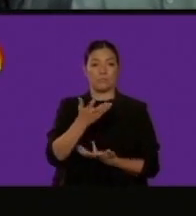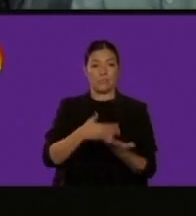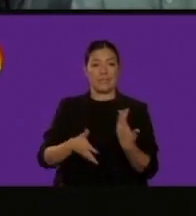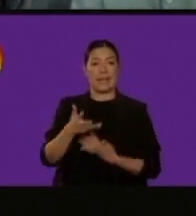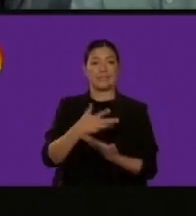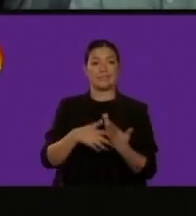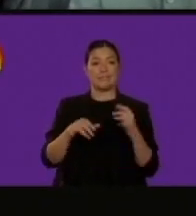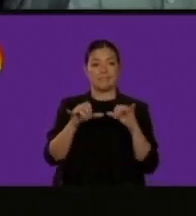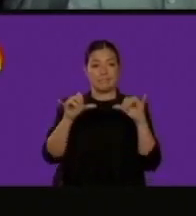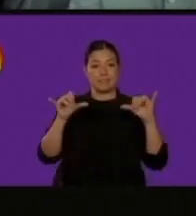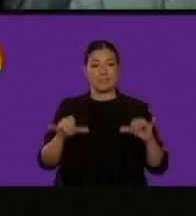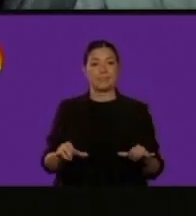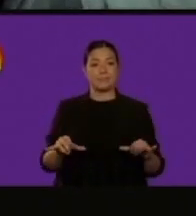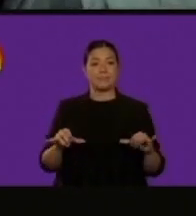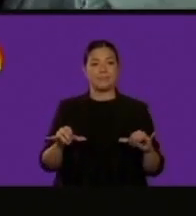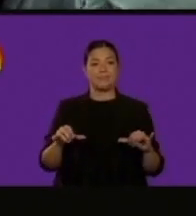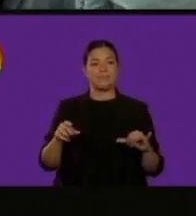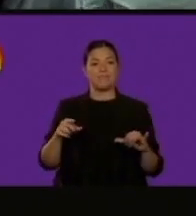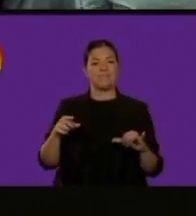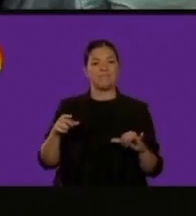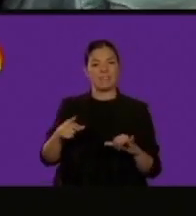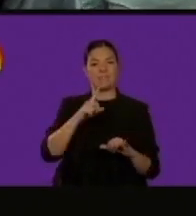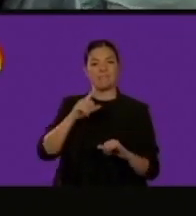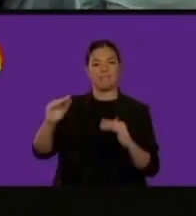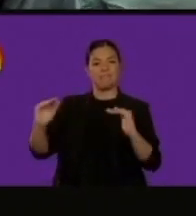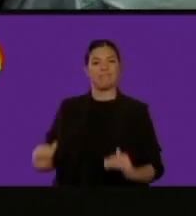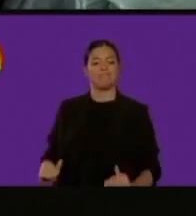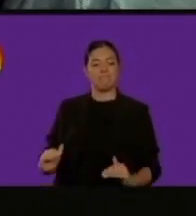justice in the world.